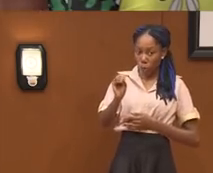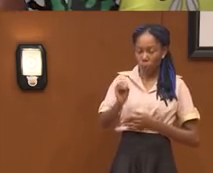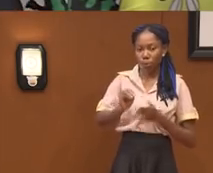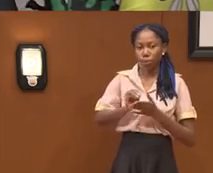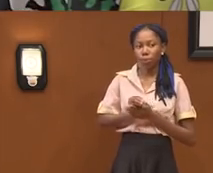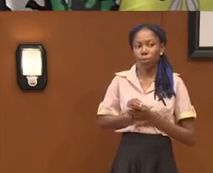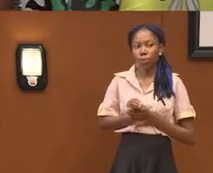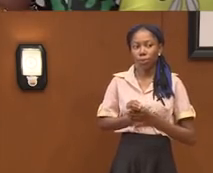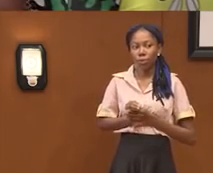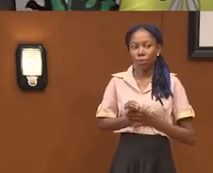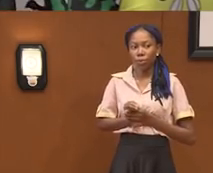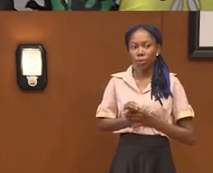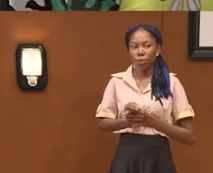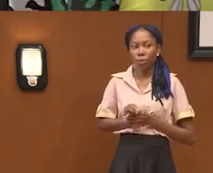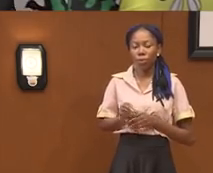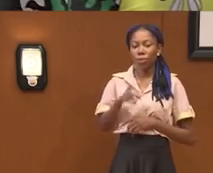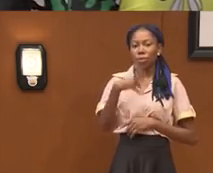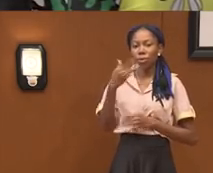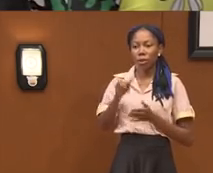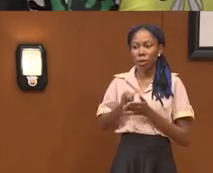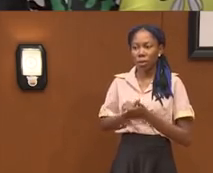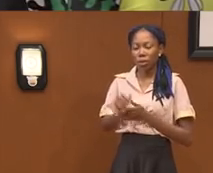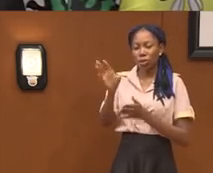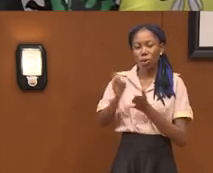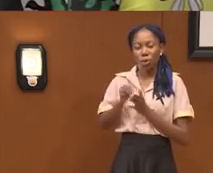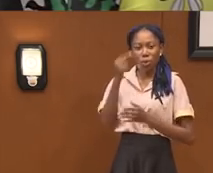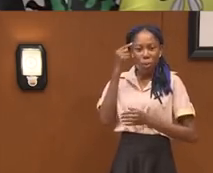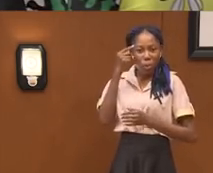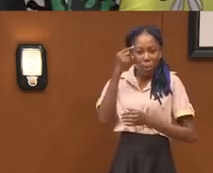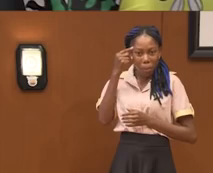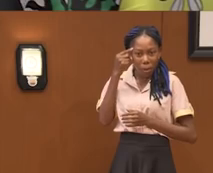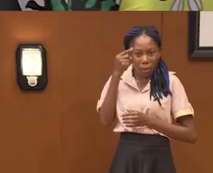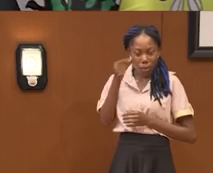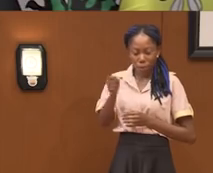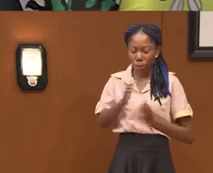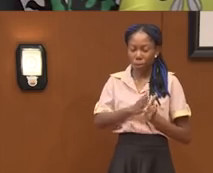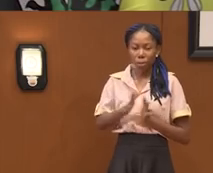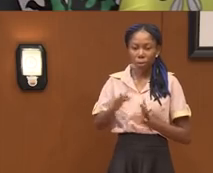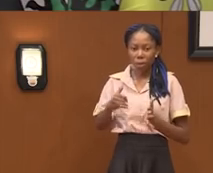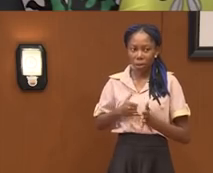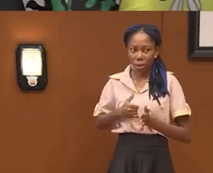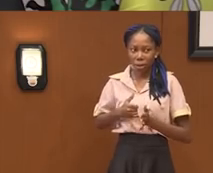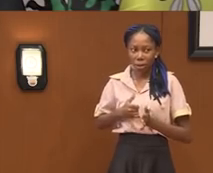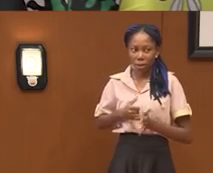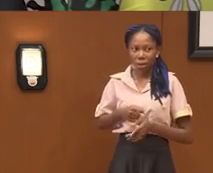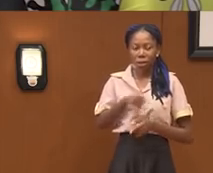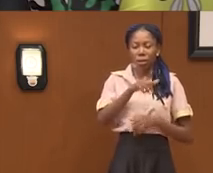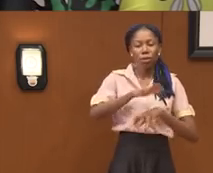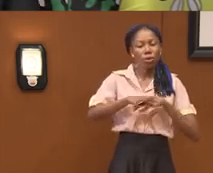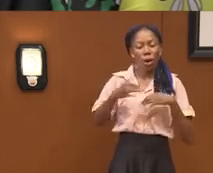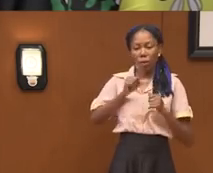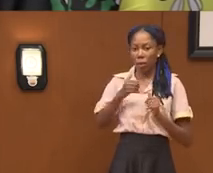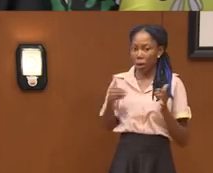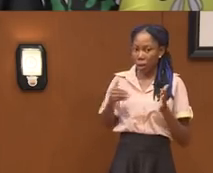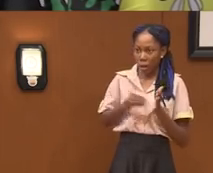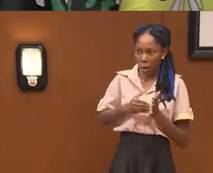have your, I don't know, mindset of what you want to say in court. I don't have anything against that.